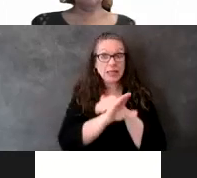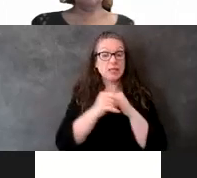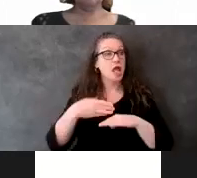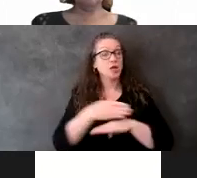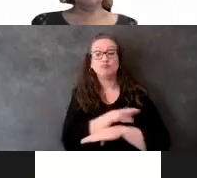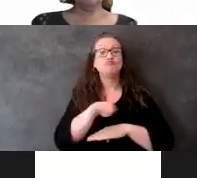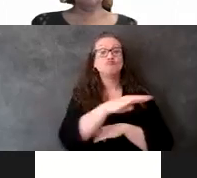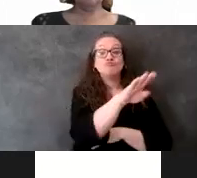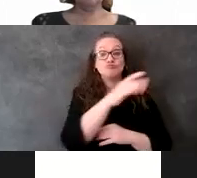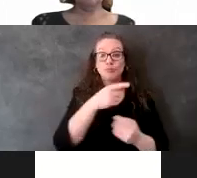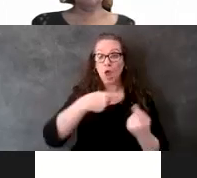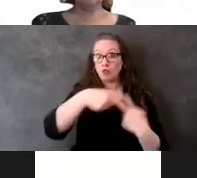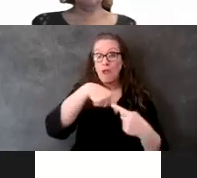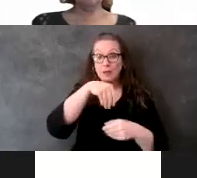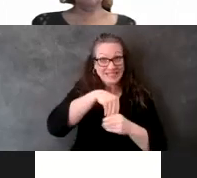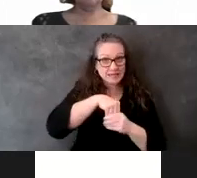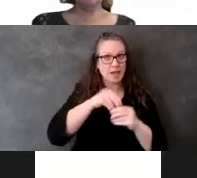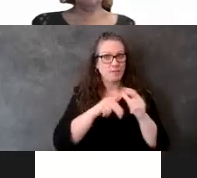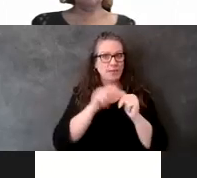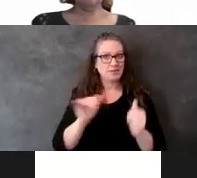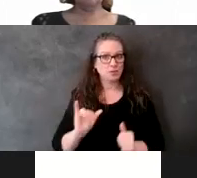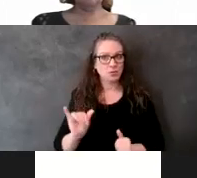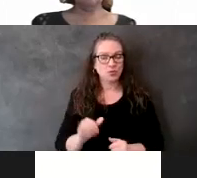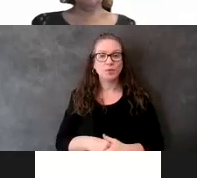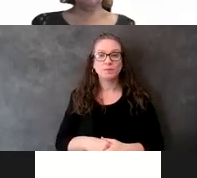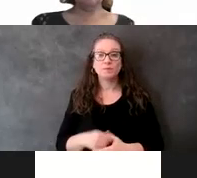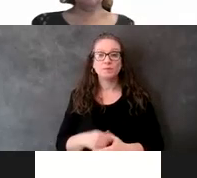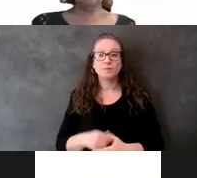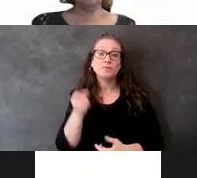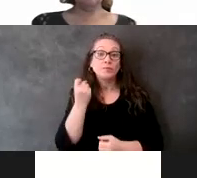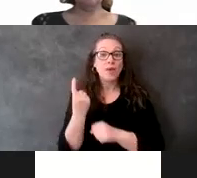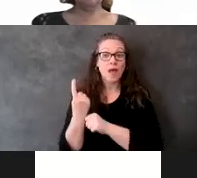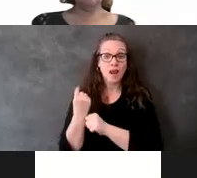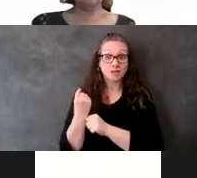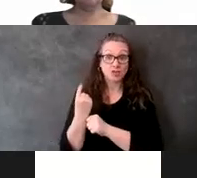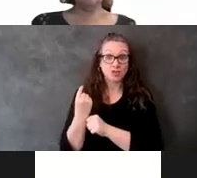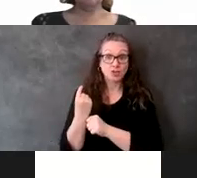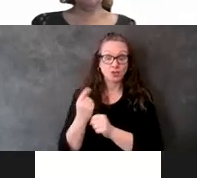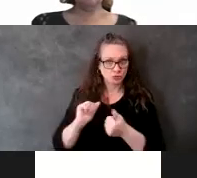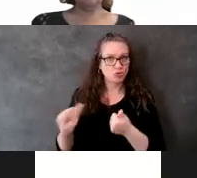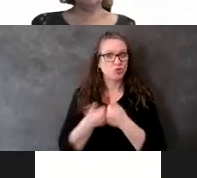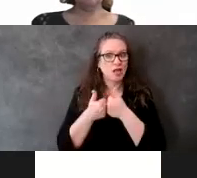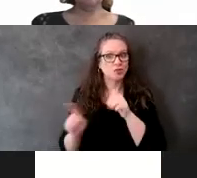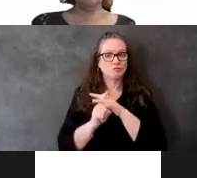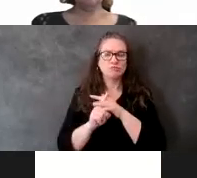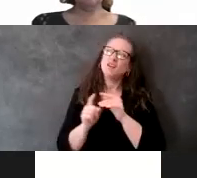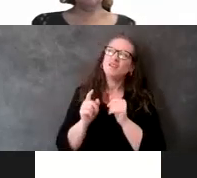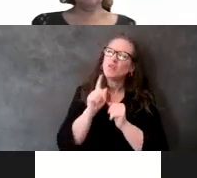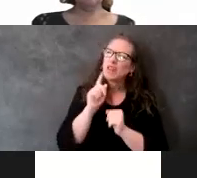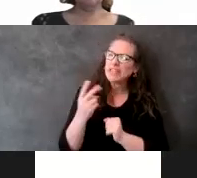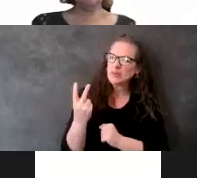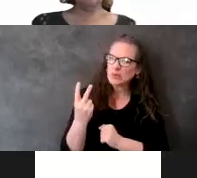So this became a challenge last year when we, or a couple of years ago, when